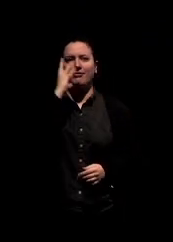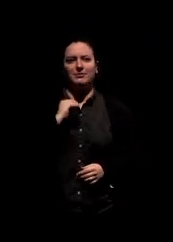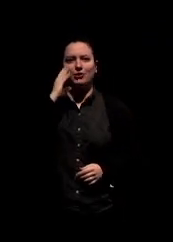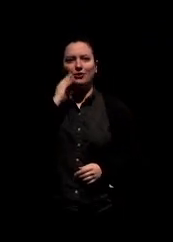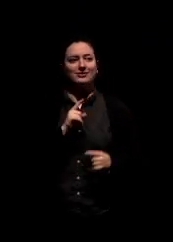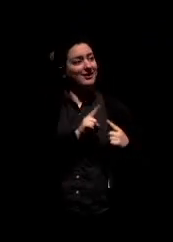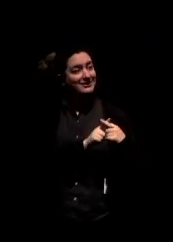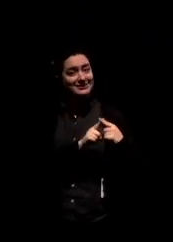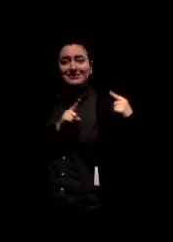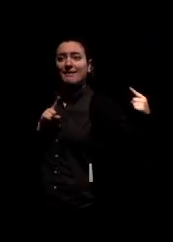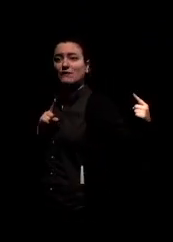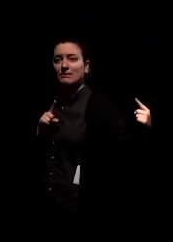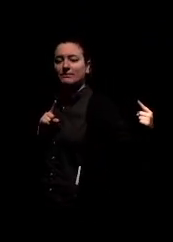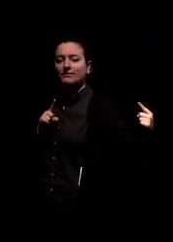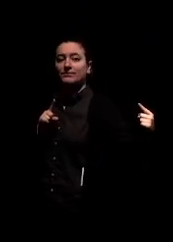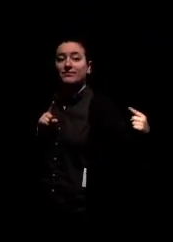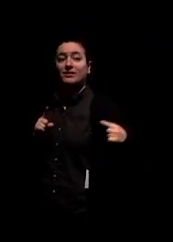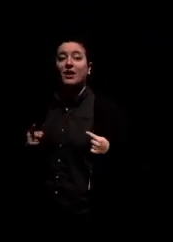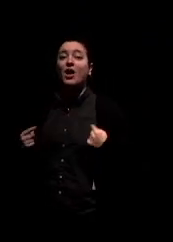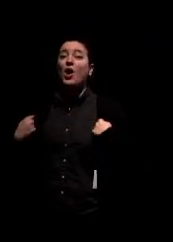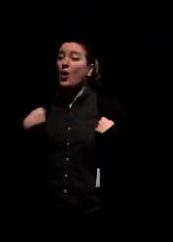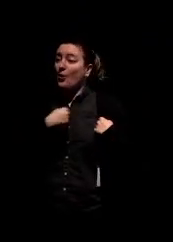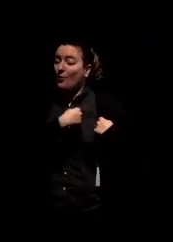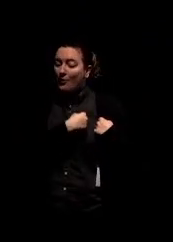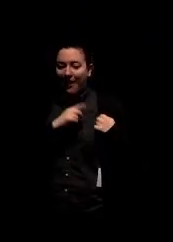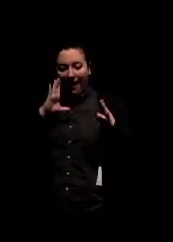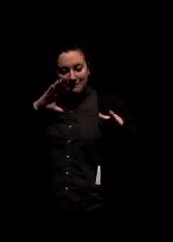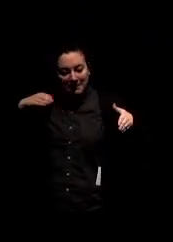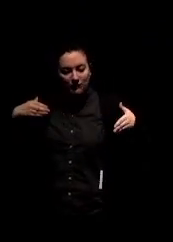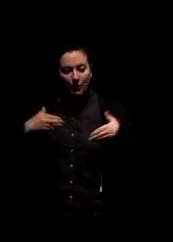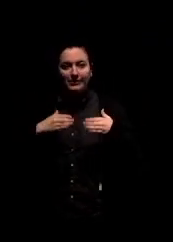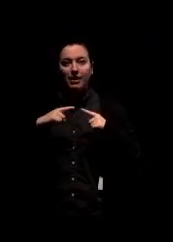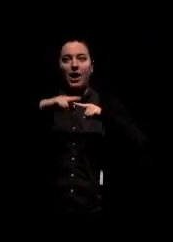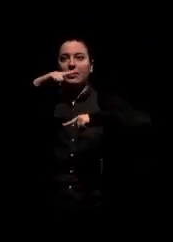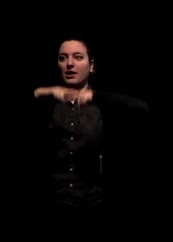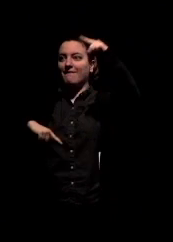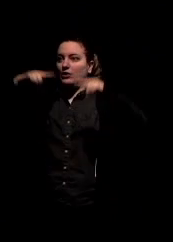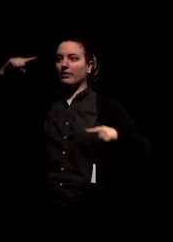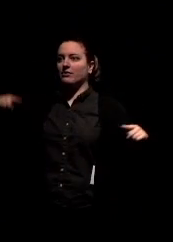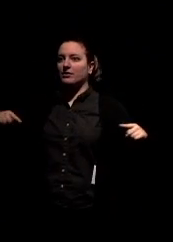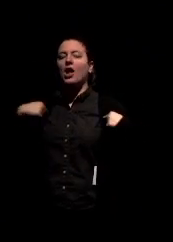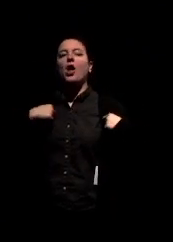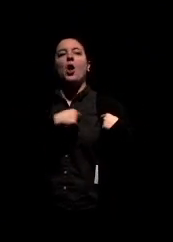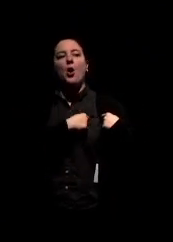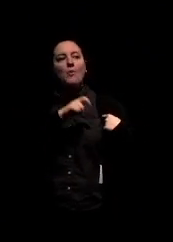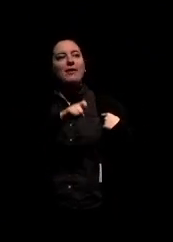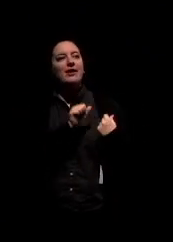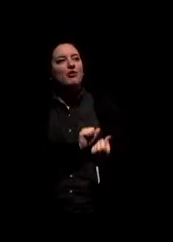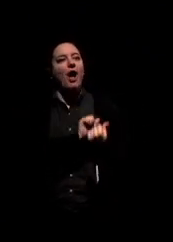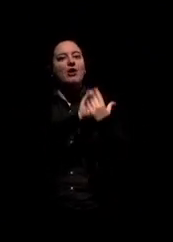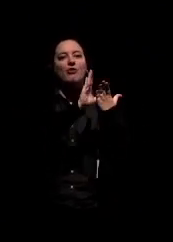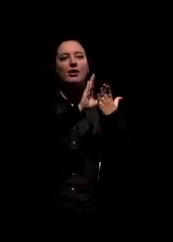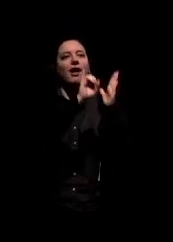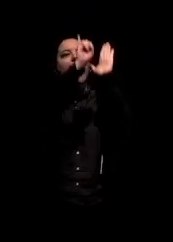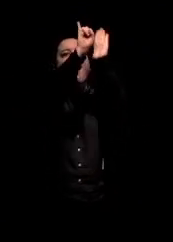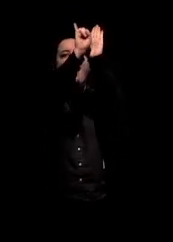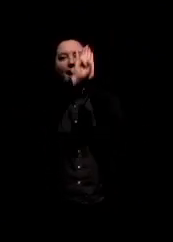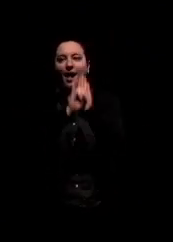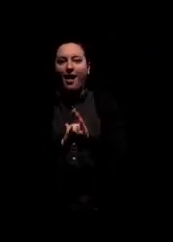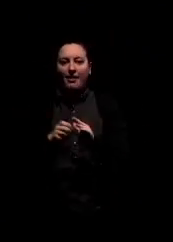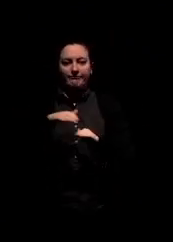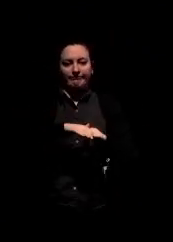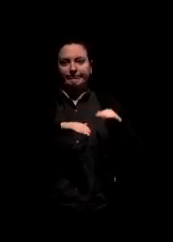around racial equity in particular, it's these levels of identity that we need to address, and it's constant education of